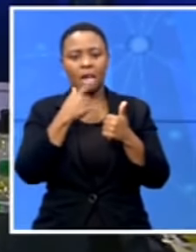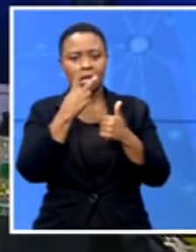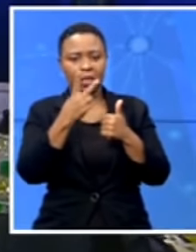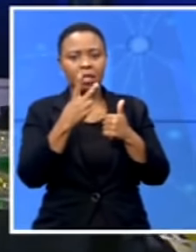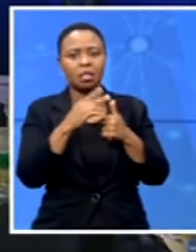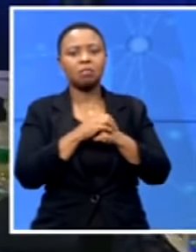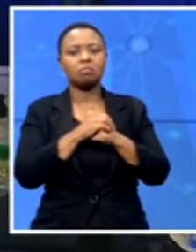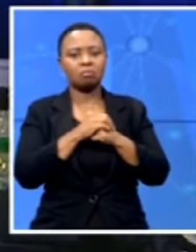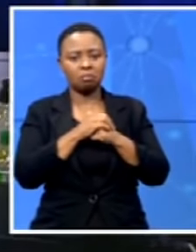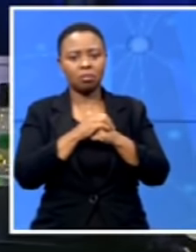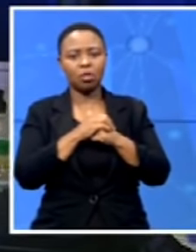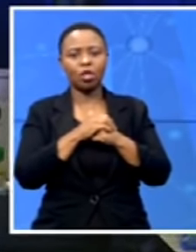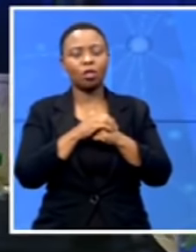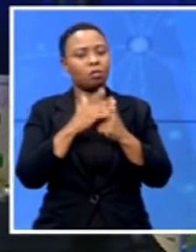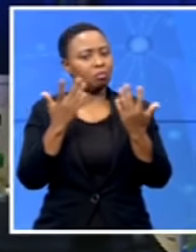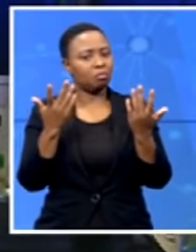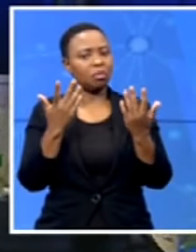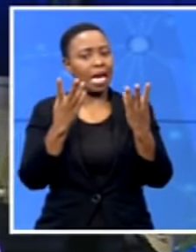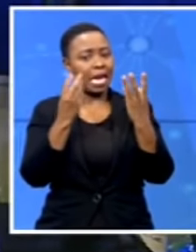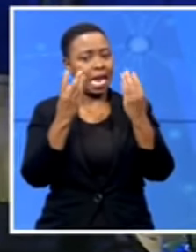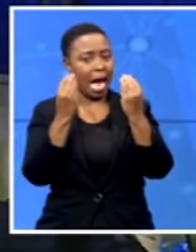in Ekurhuleni are looking up, around over